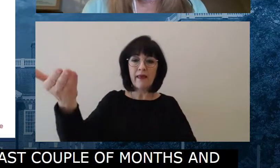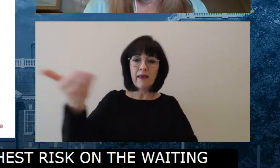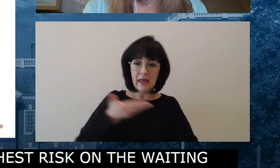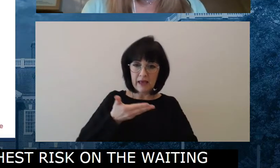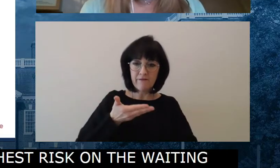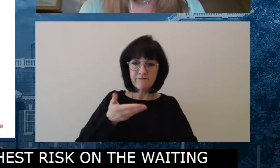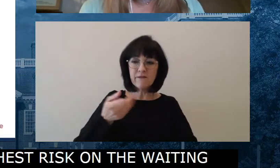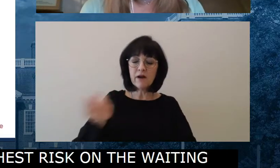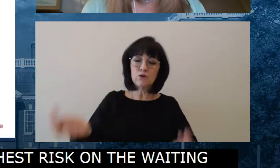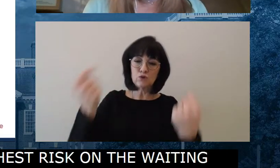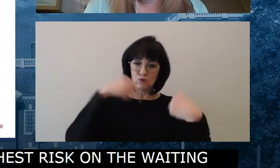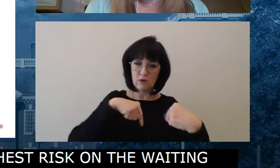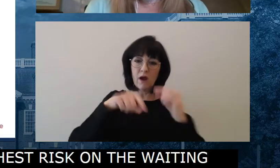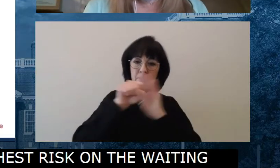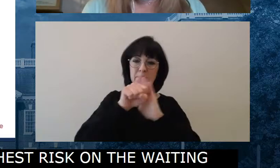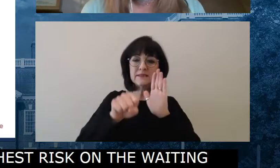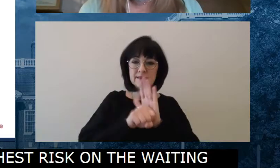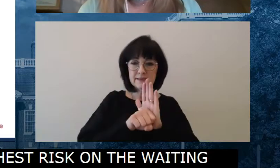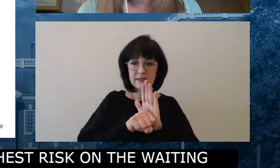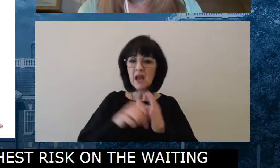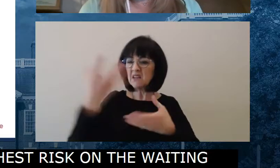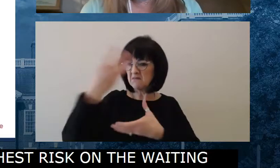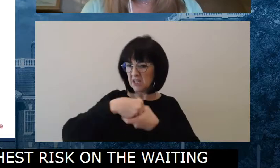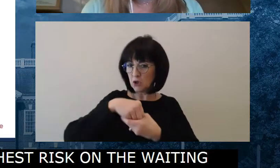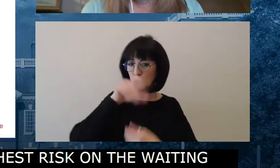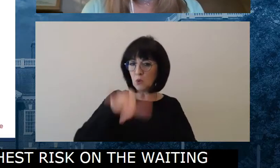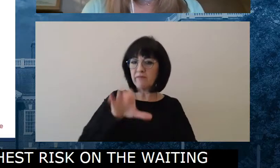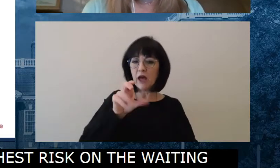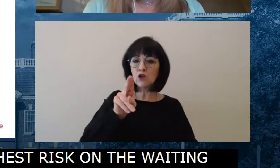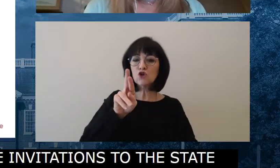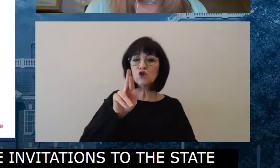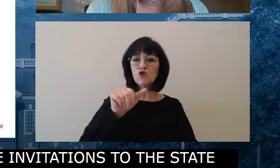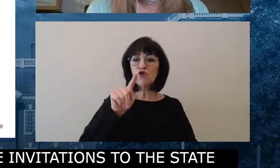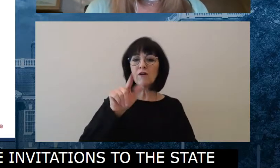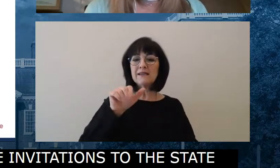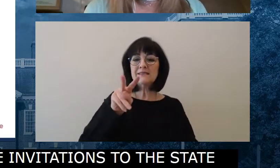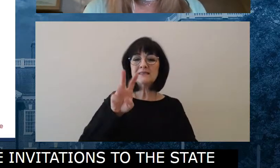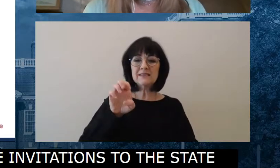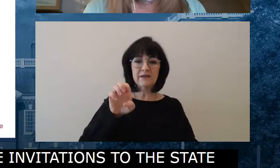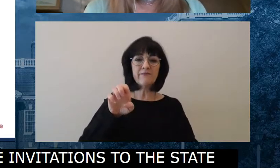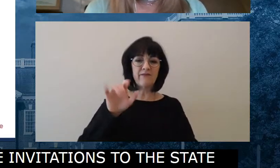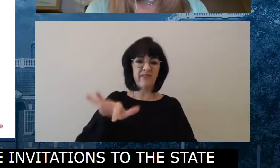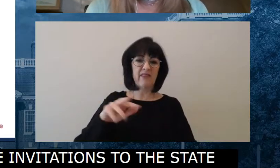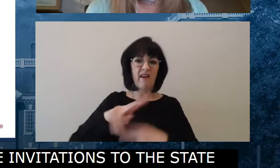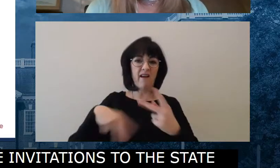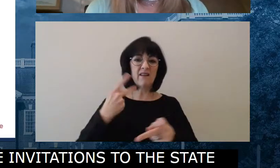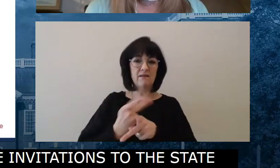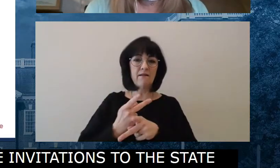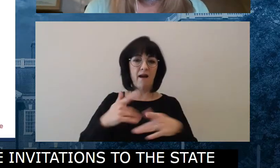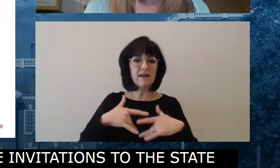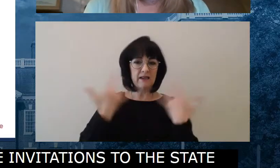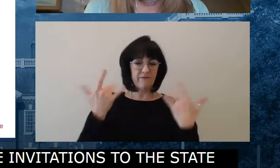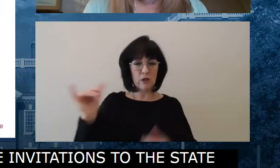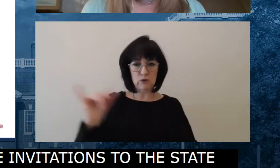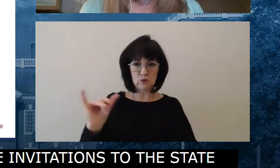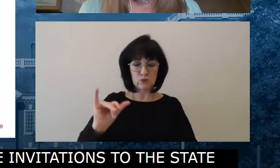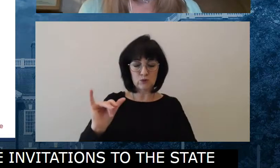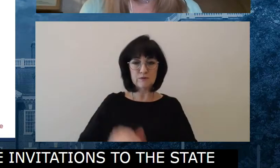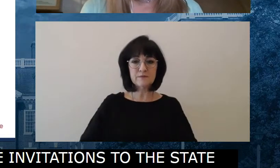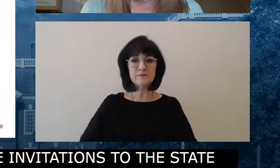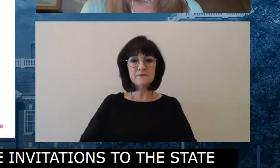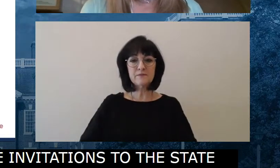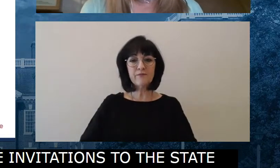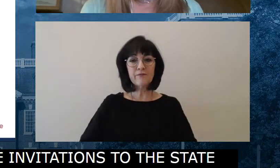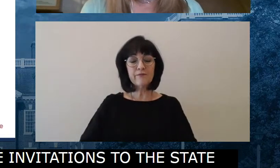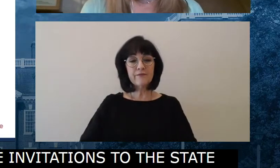events, and that includes the curative events and others as we move forward. So,